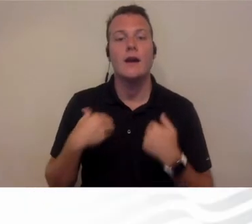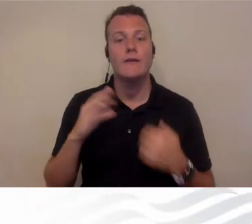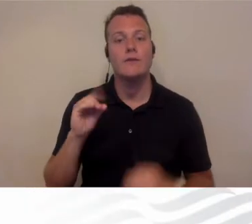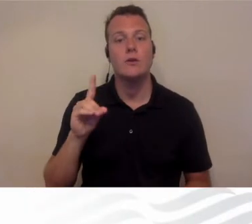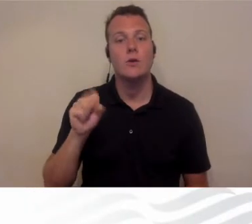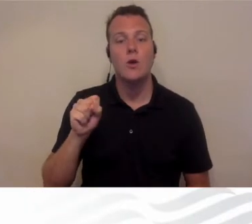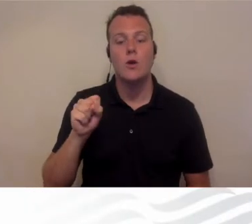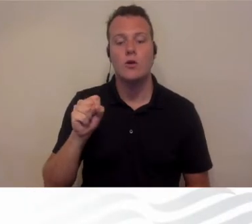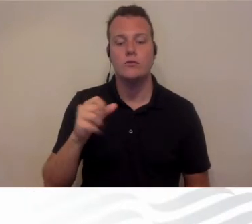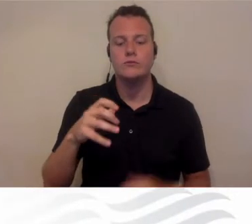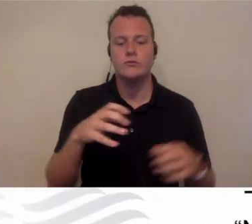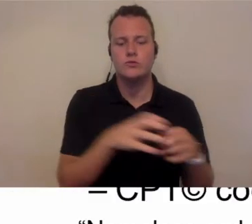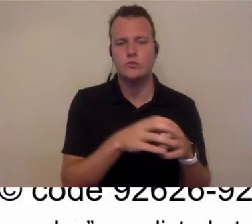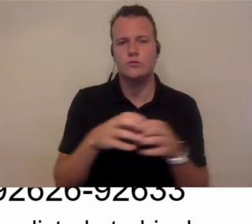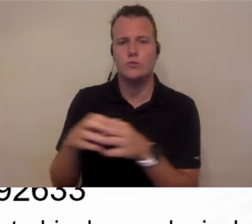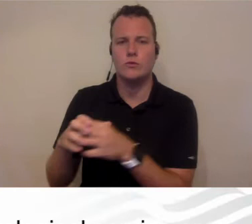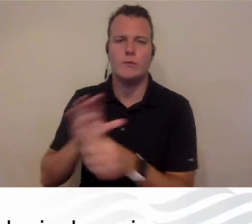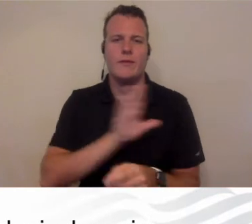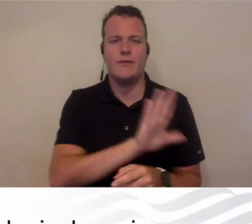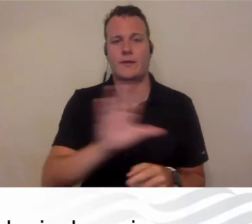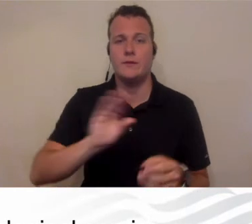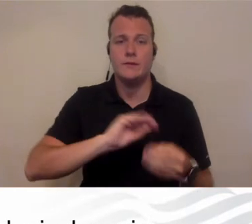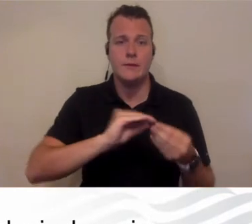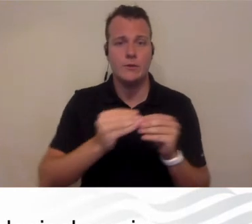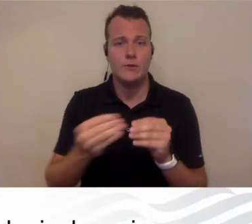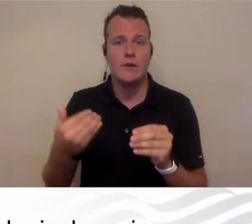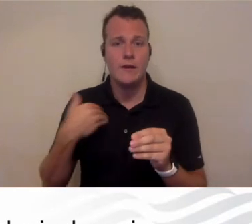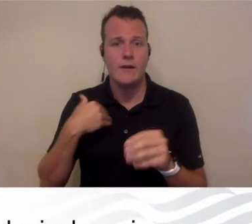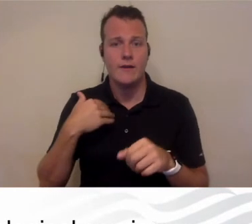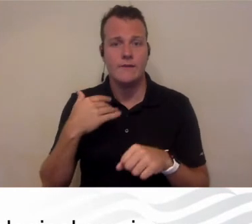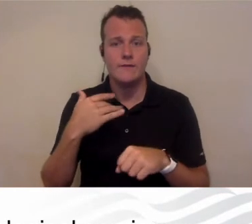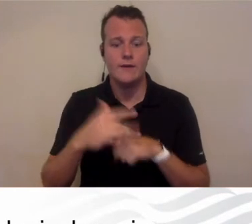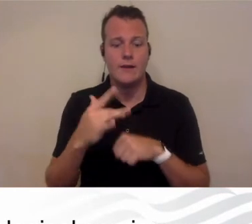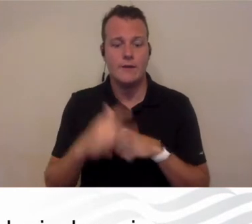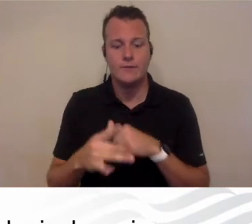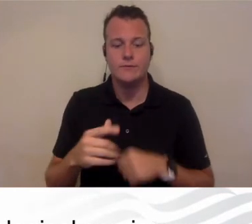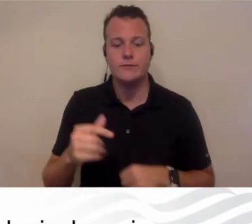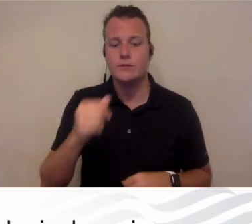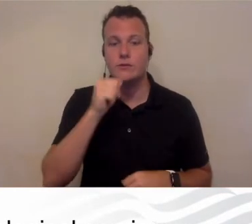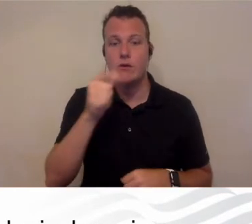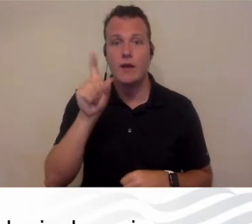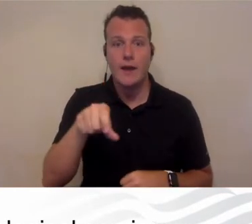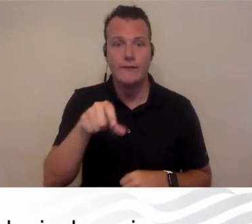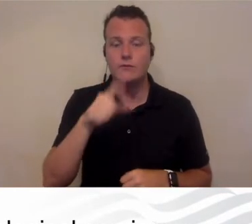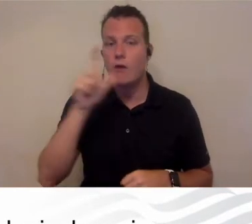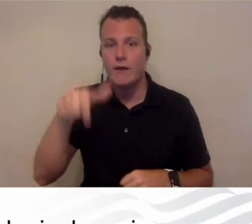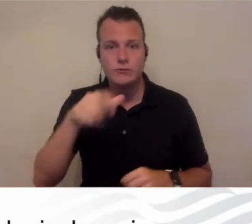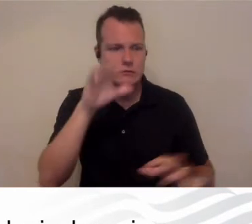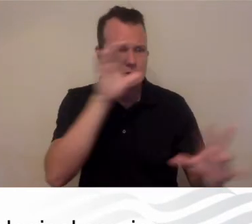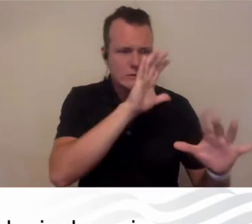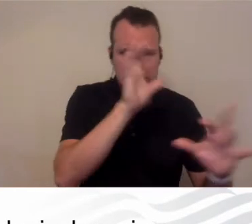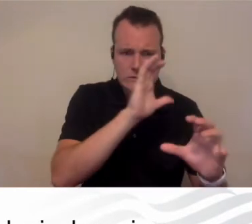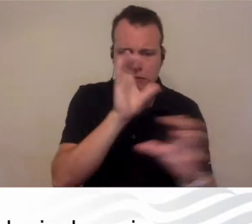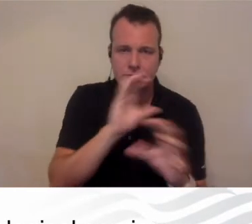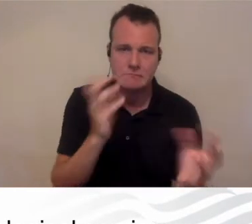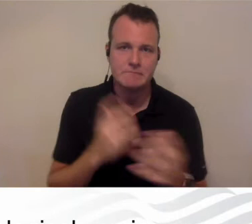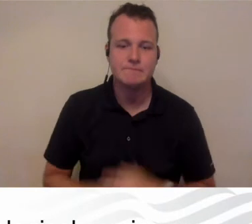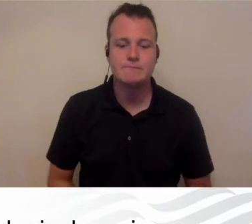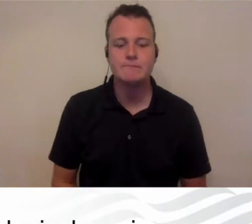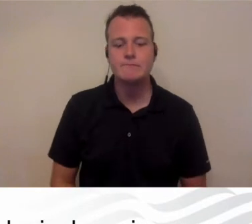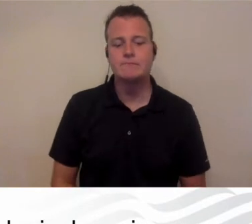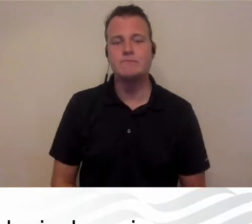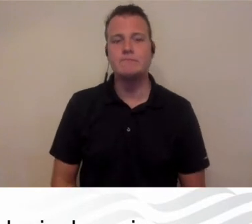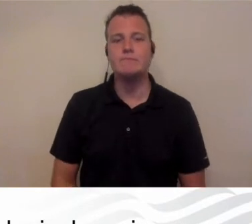their number, just so you have that handy, so you don't have to scrounge around too much. The